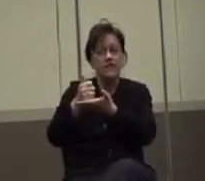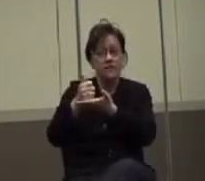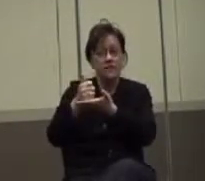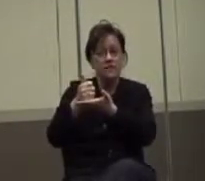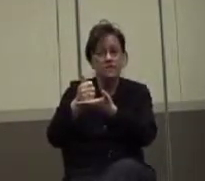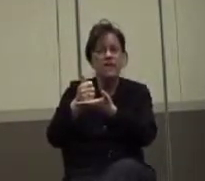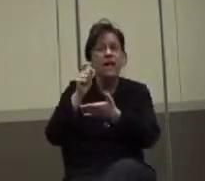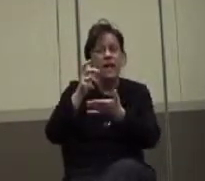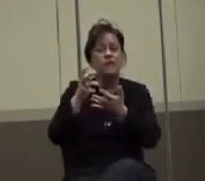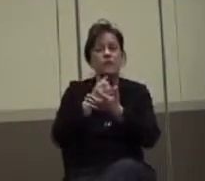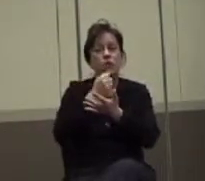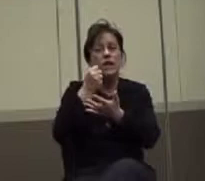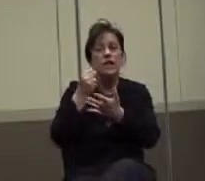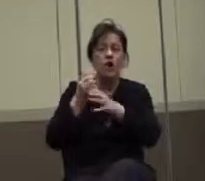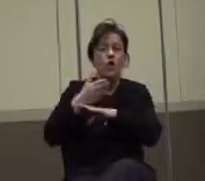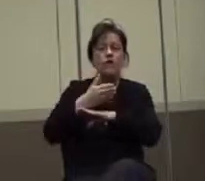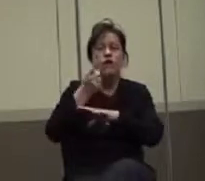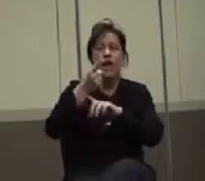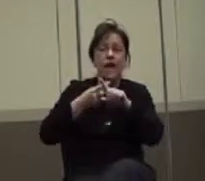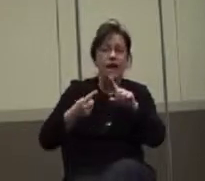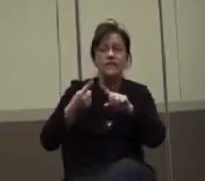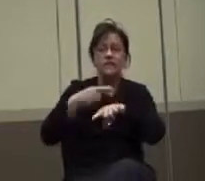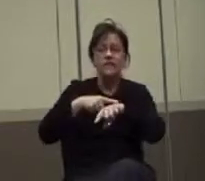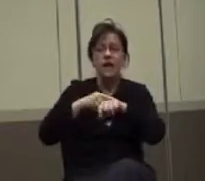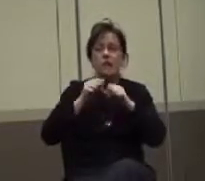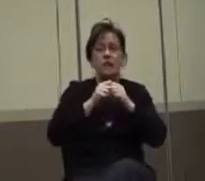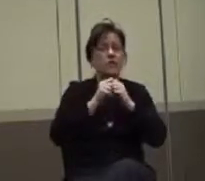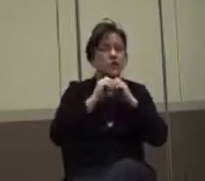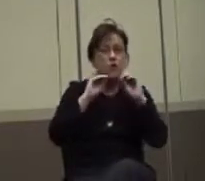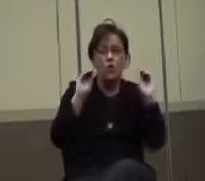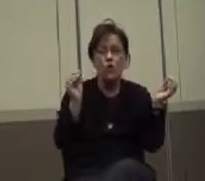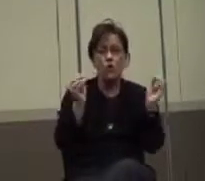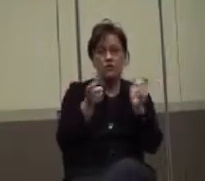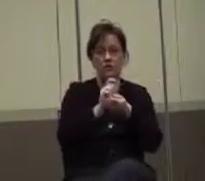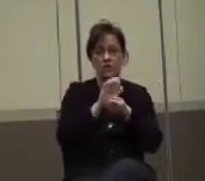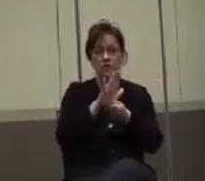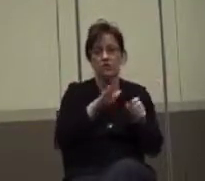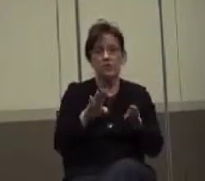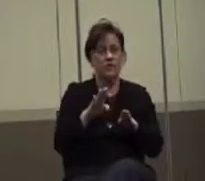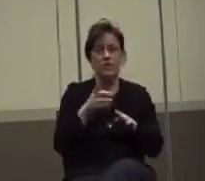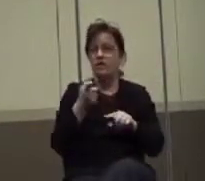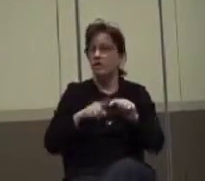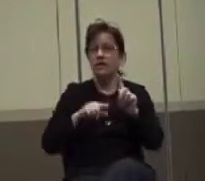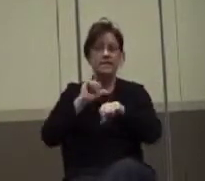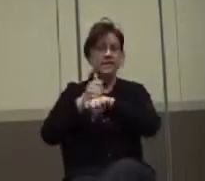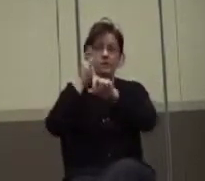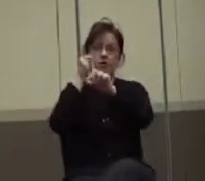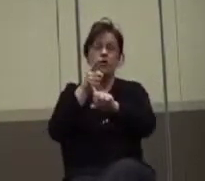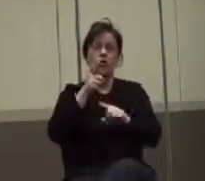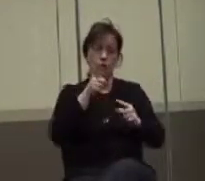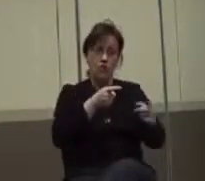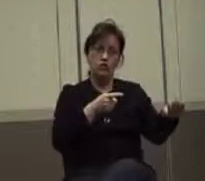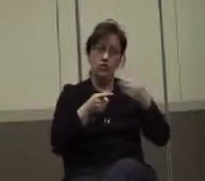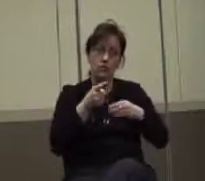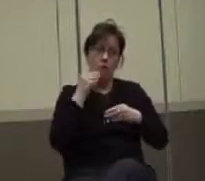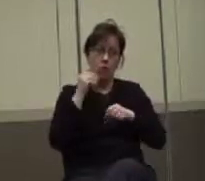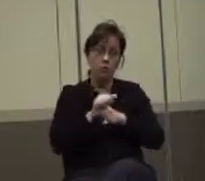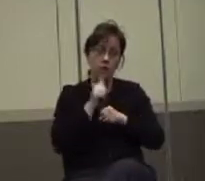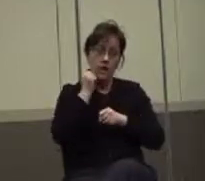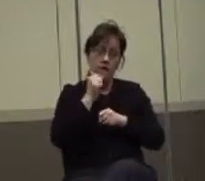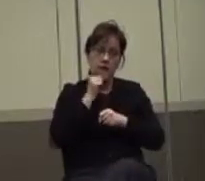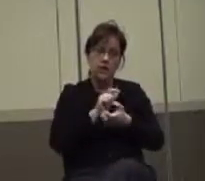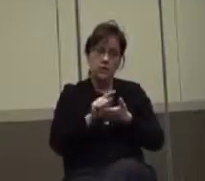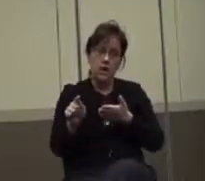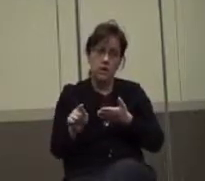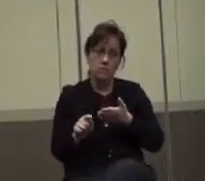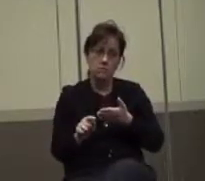the time with no change in their behavior. So you can't set this goal up here when you turn your homework in every day of the week.